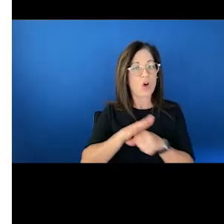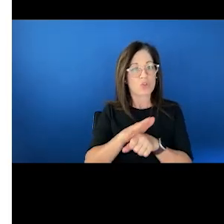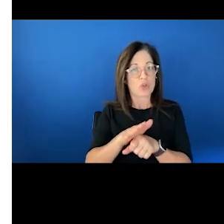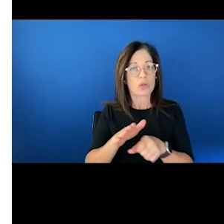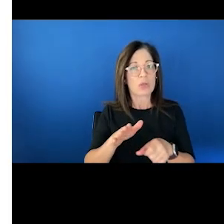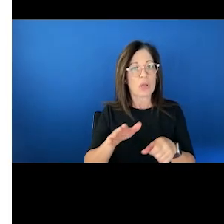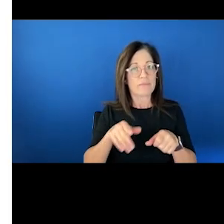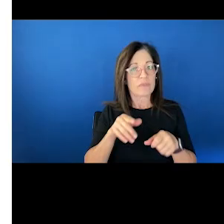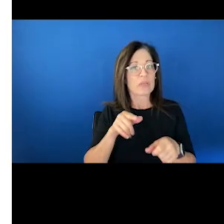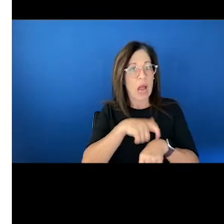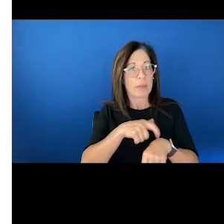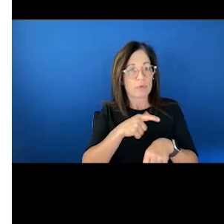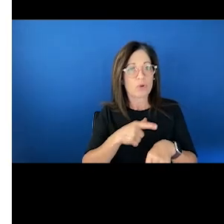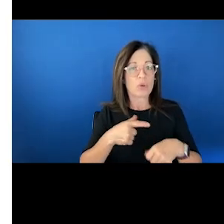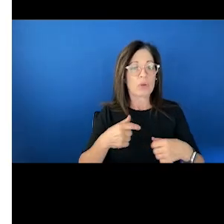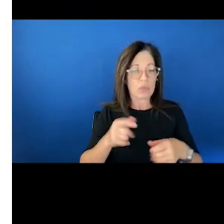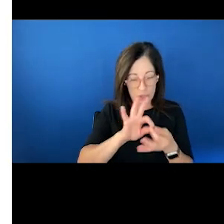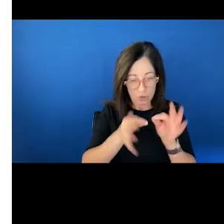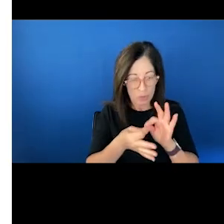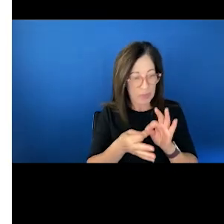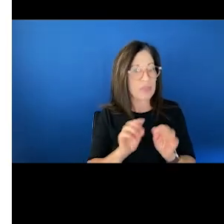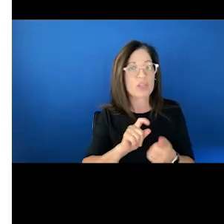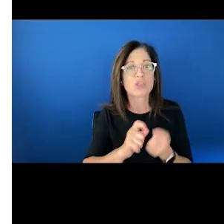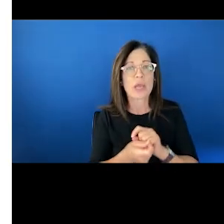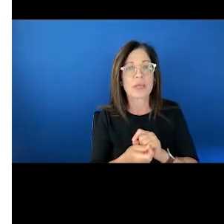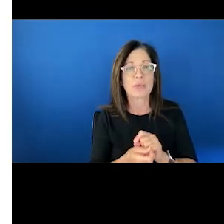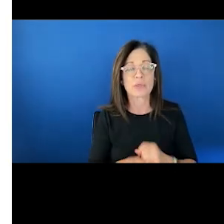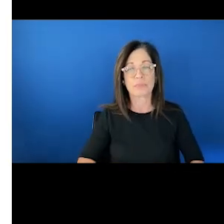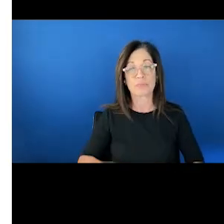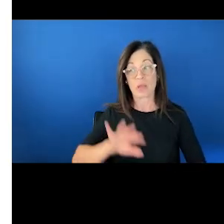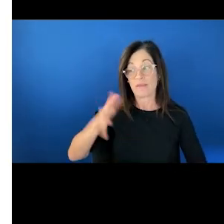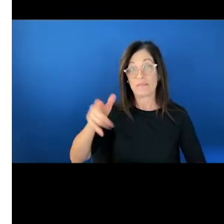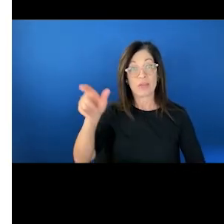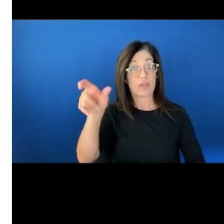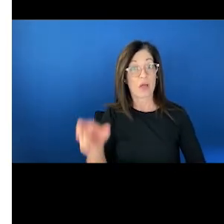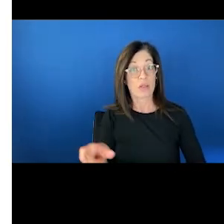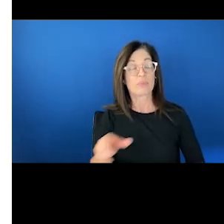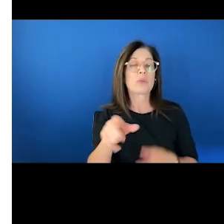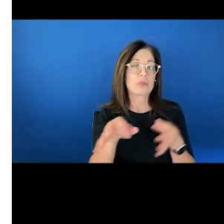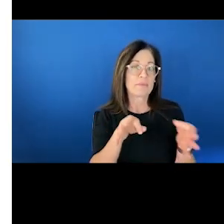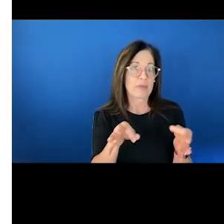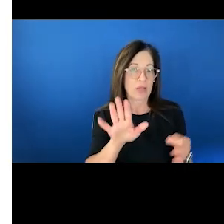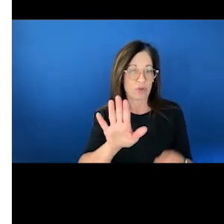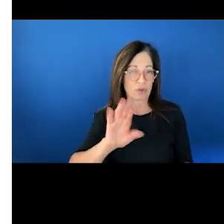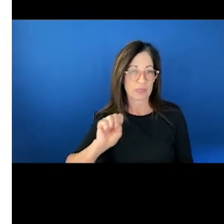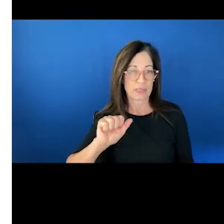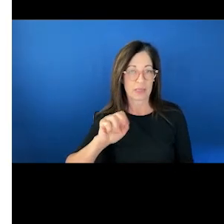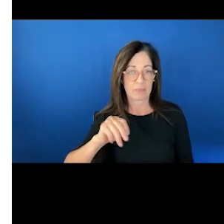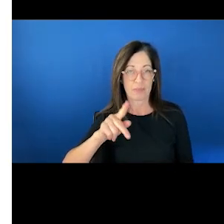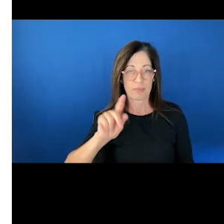to observe meaningful change. In the fifth column, you define your sample.